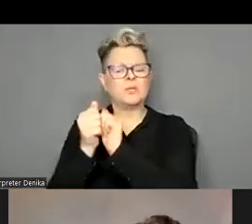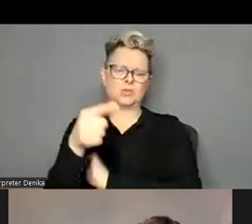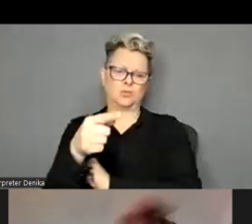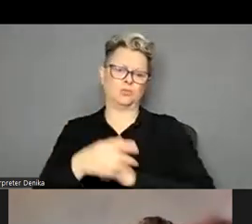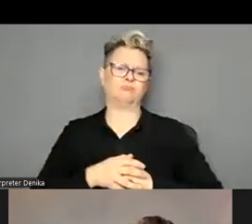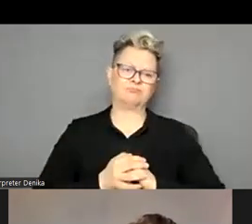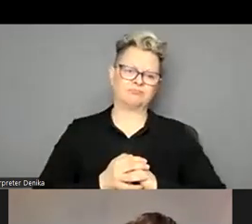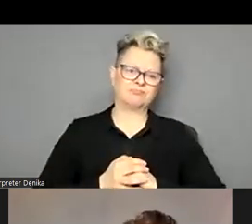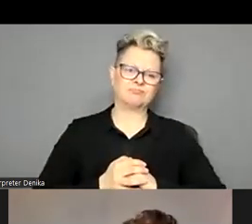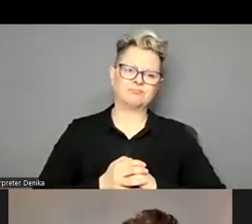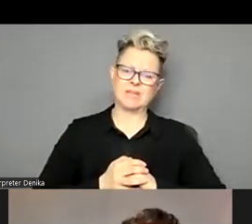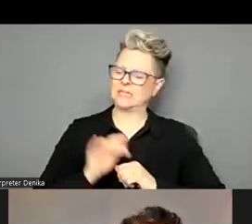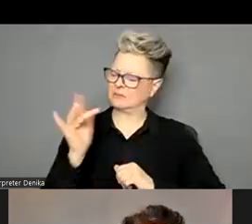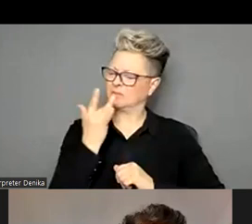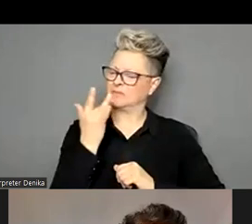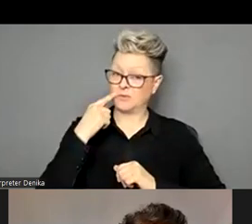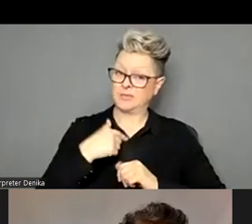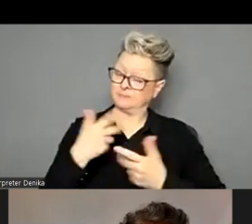Newfoundland lawyer. That would always be the preference.